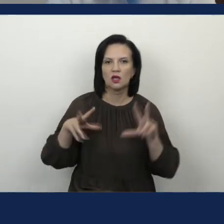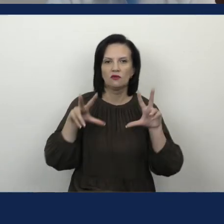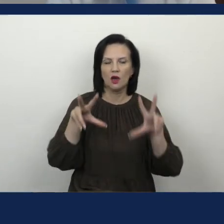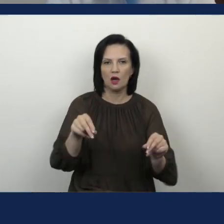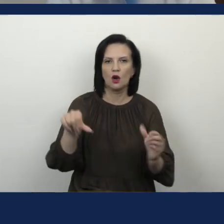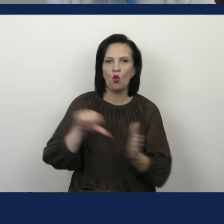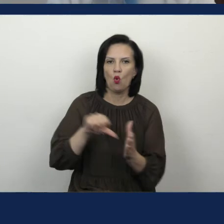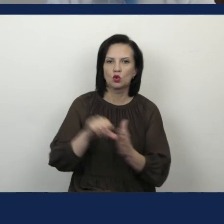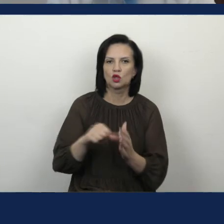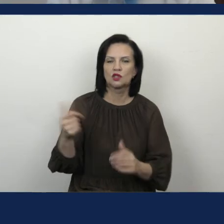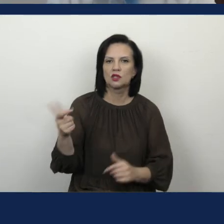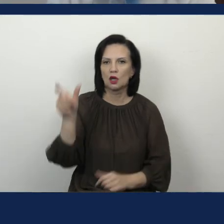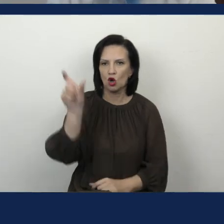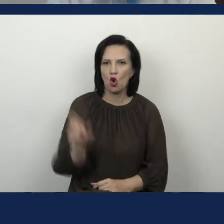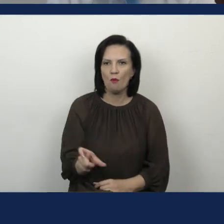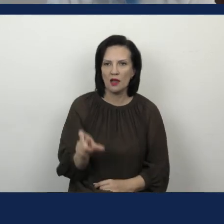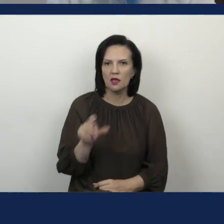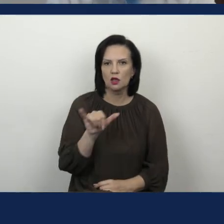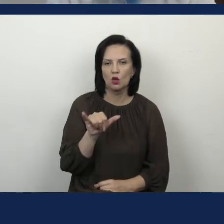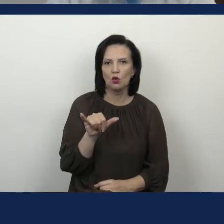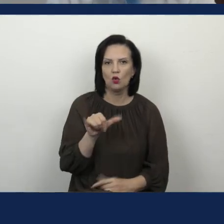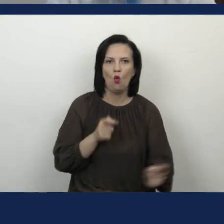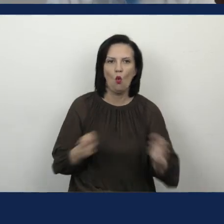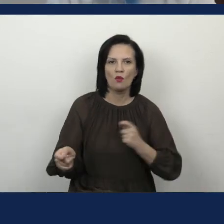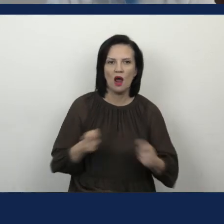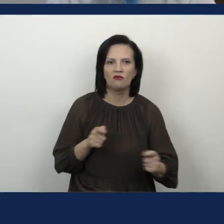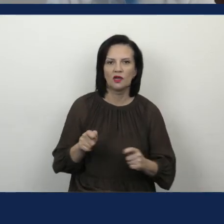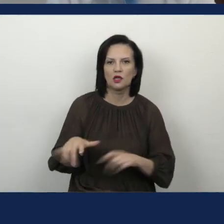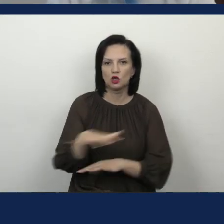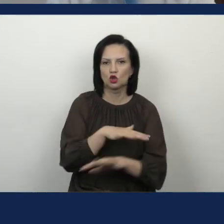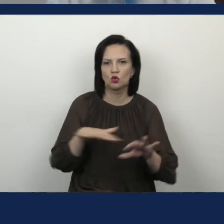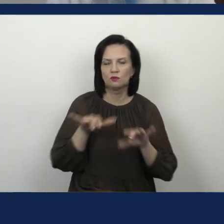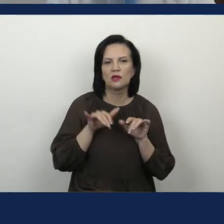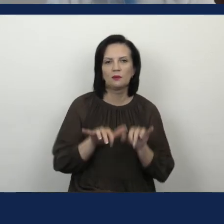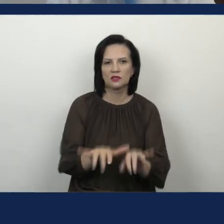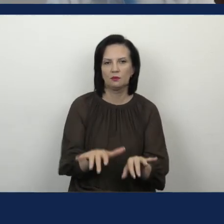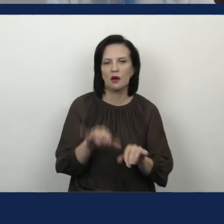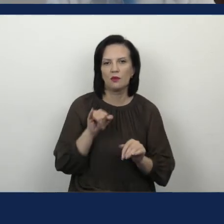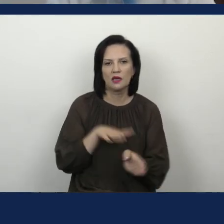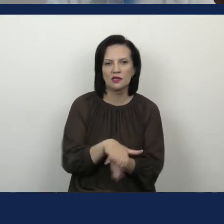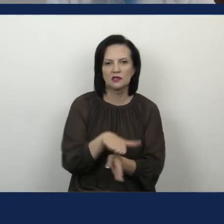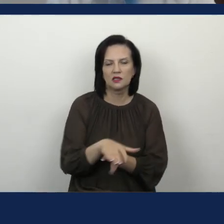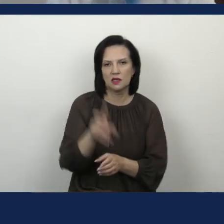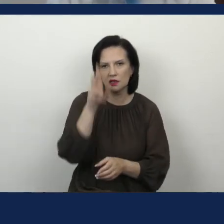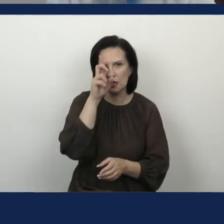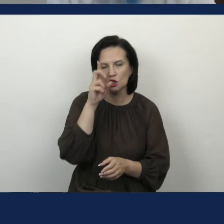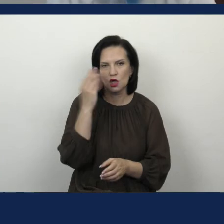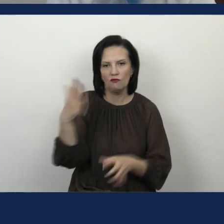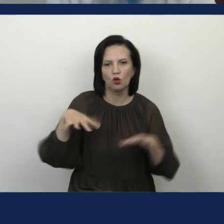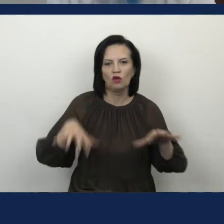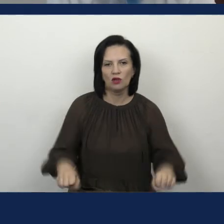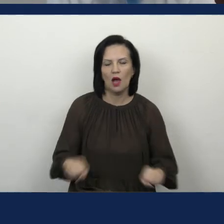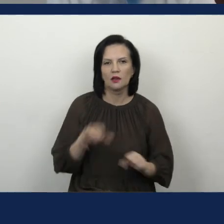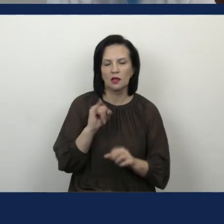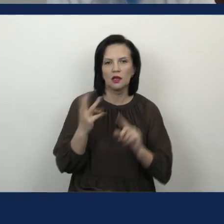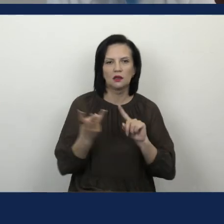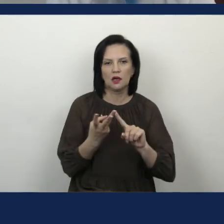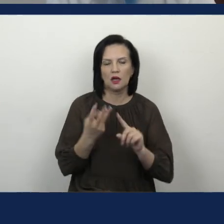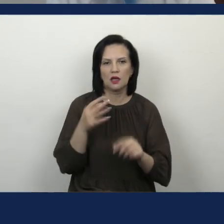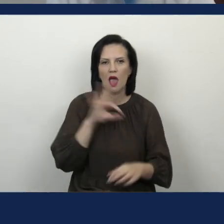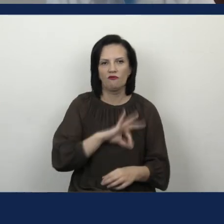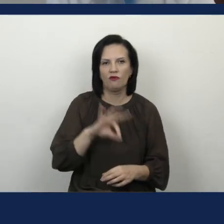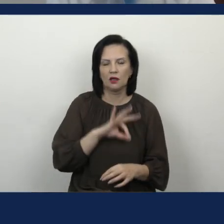an important guarantee for direct participation of a person in the public governance and